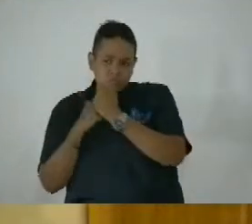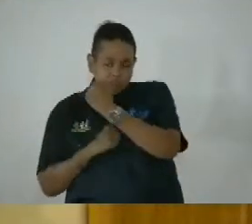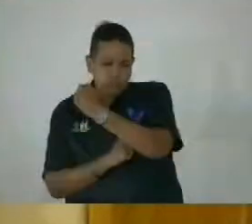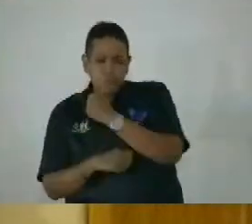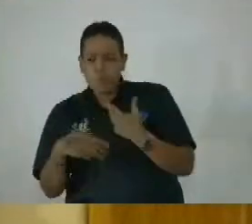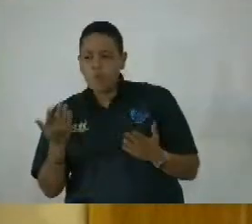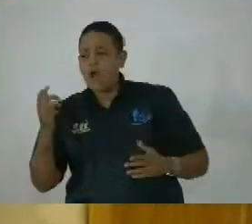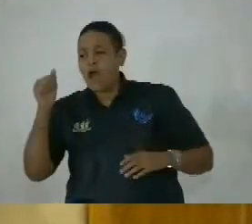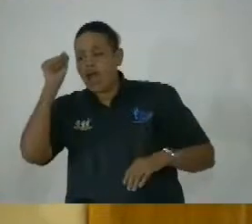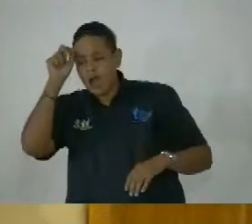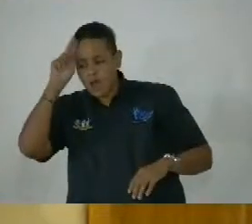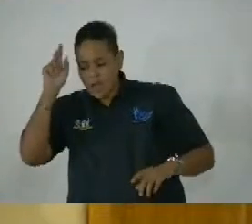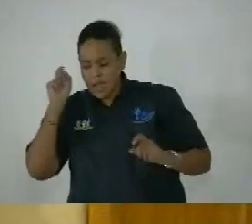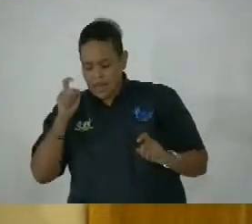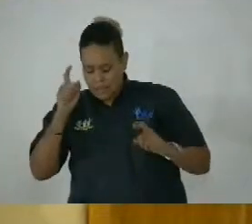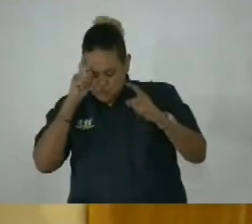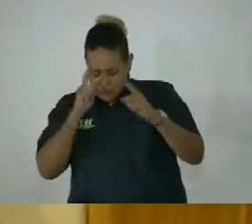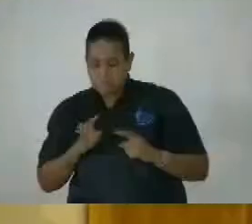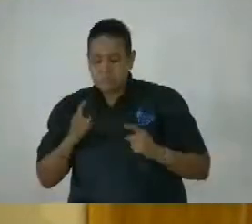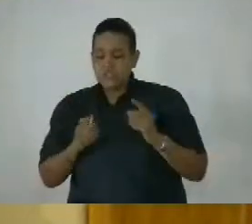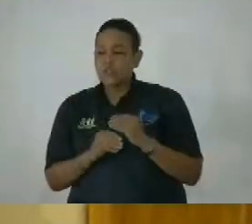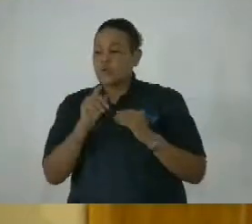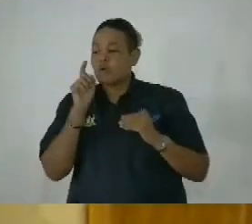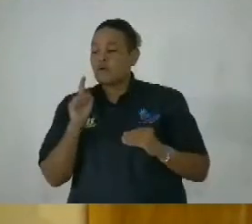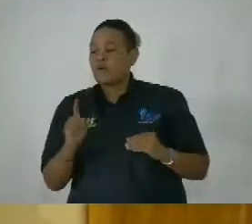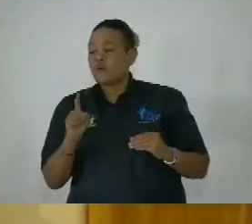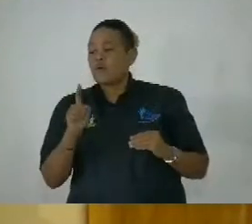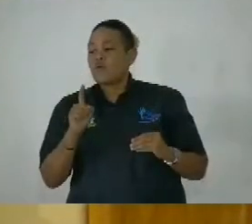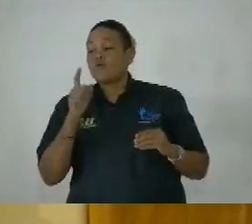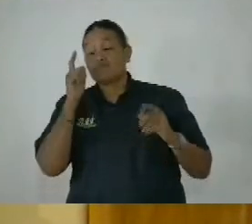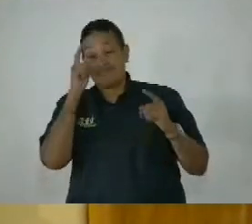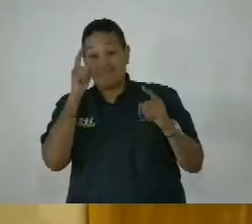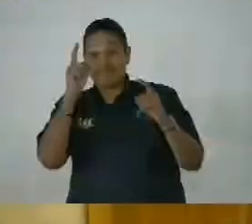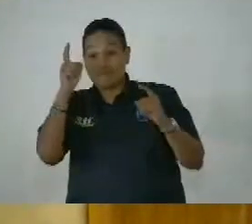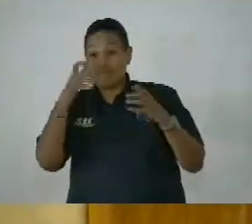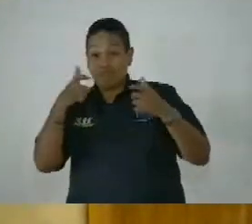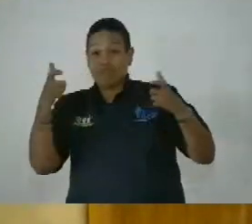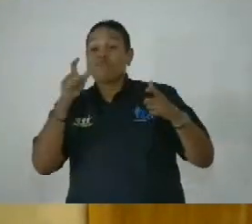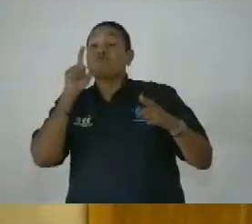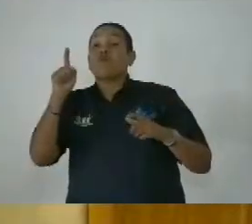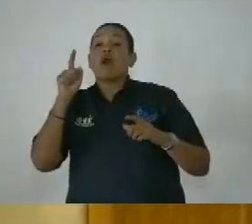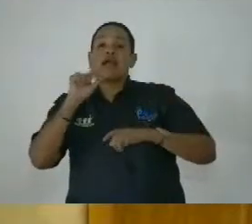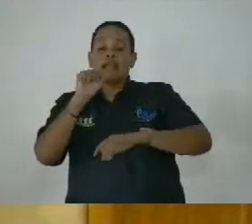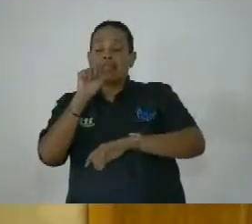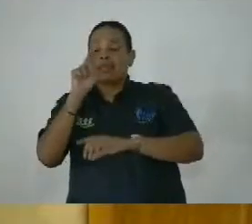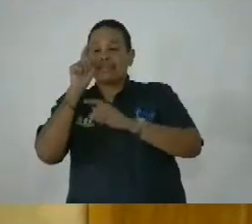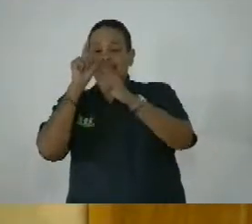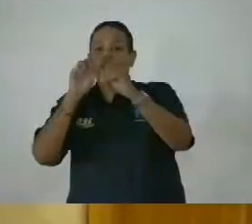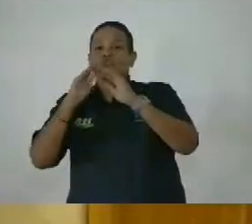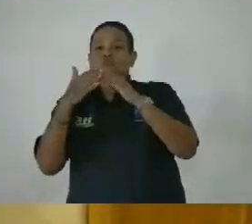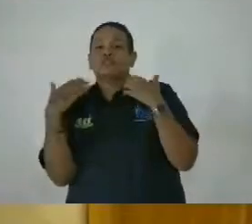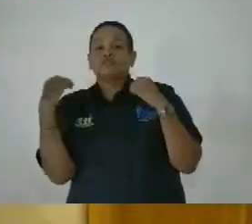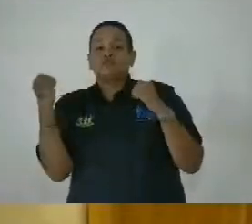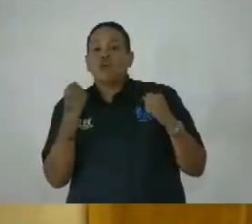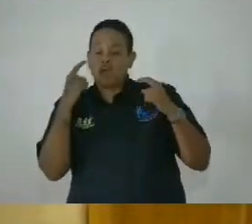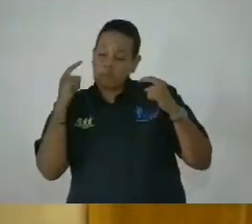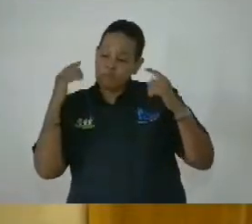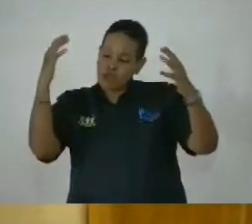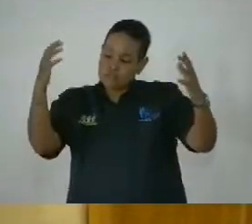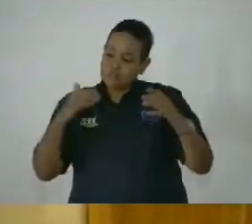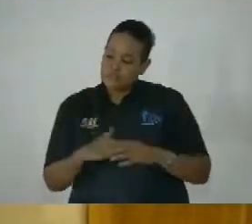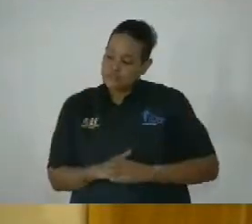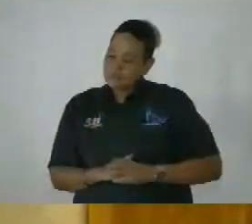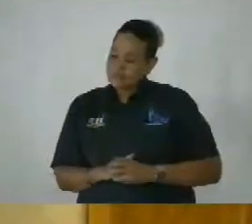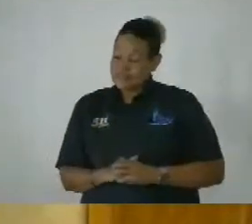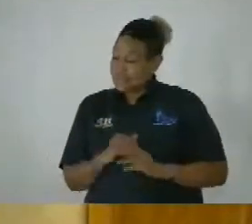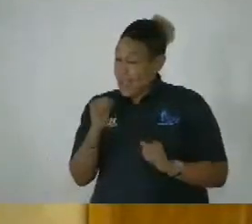Horace gave us the mission. One God, one aim, one destiny. Jamaica strong and prosperous.